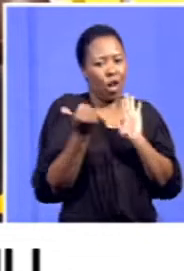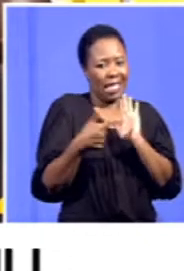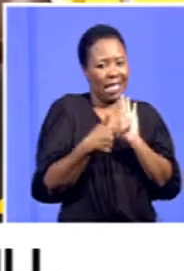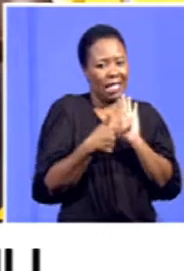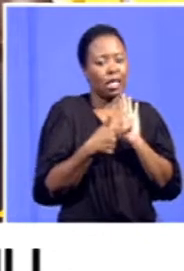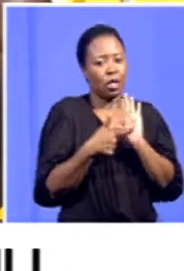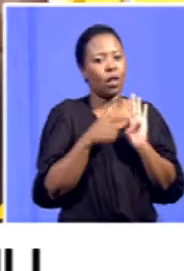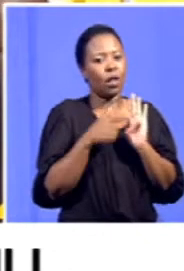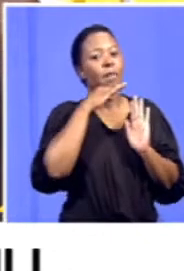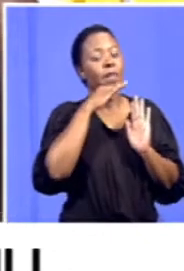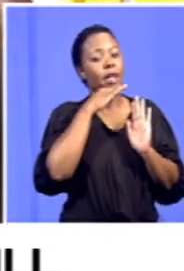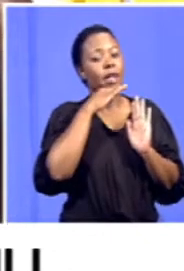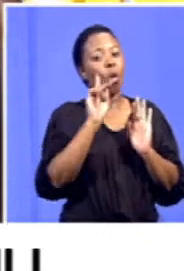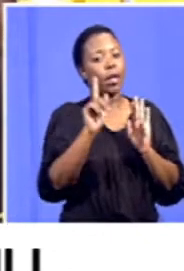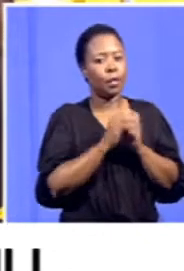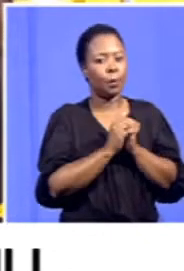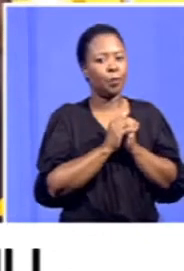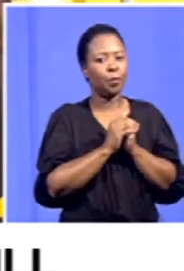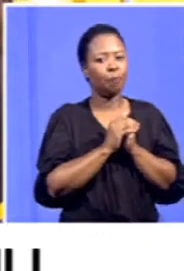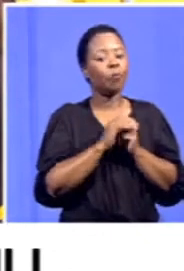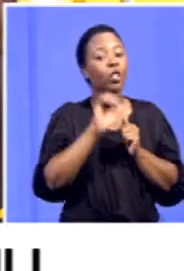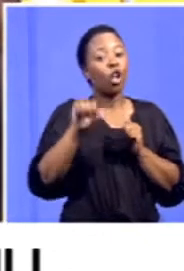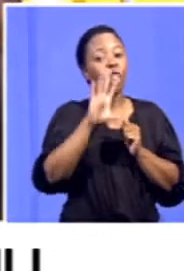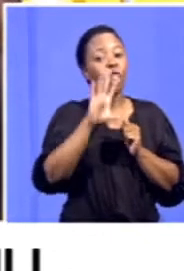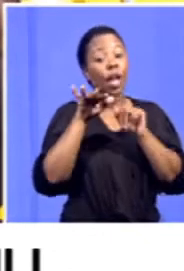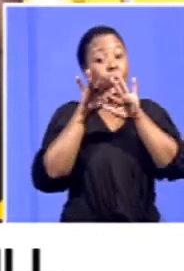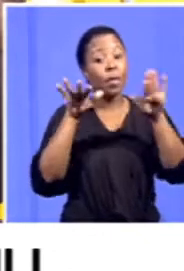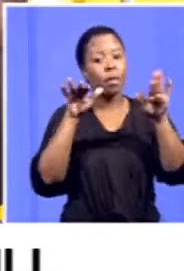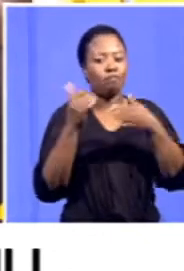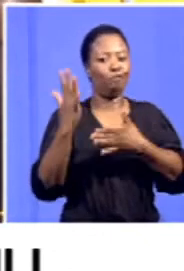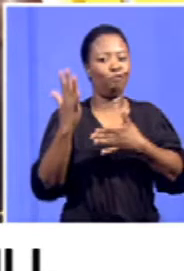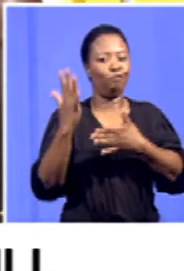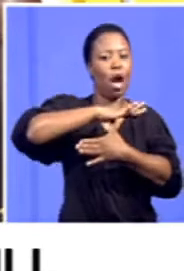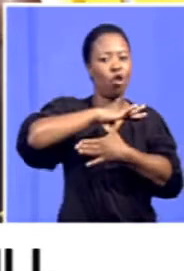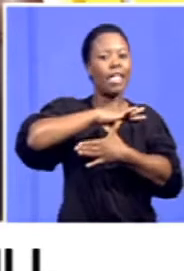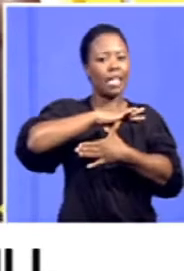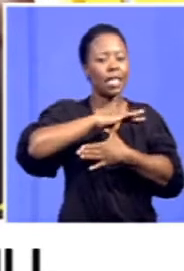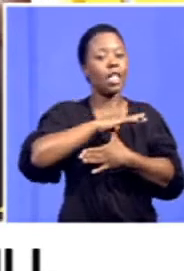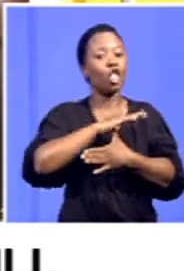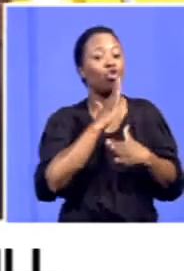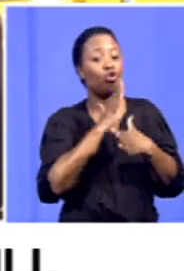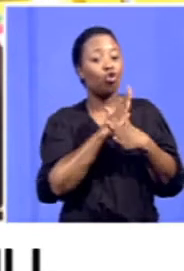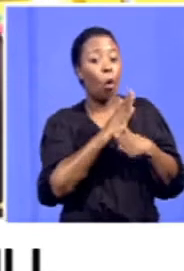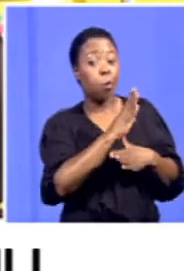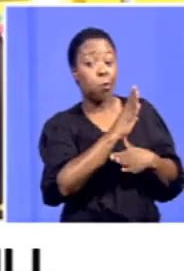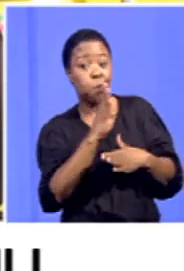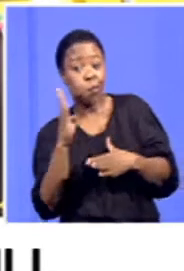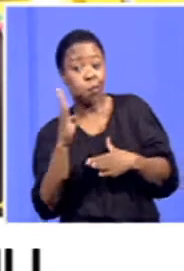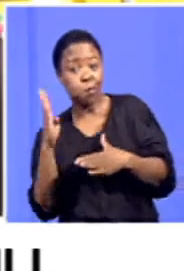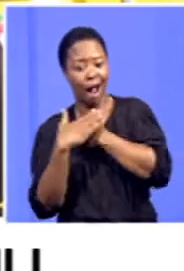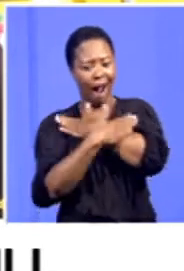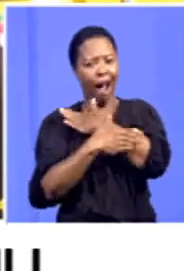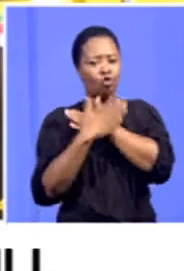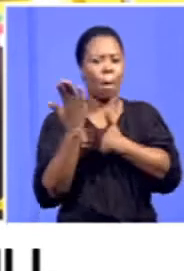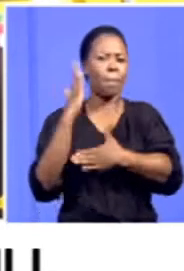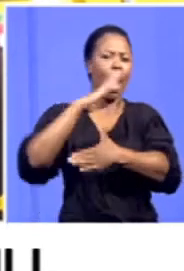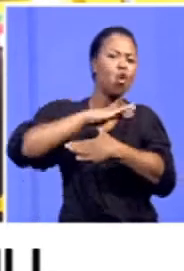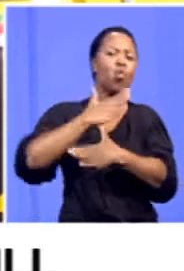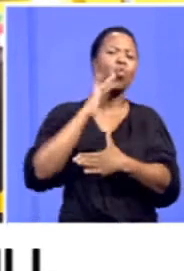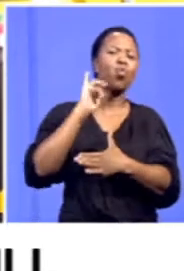be a prioritization of South Africans in a certain strata of jobs which are available in the country. Low